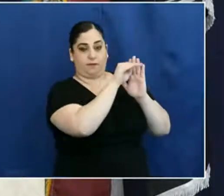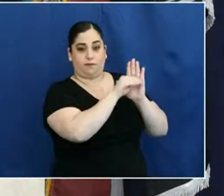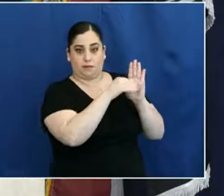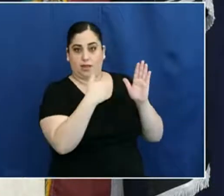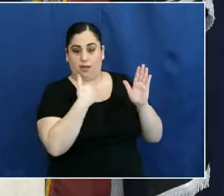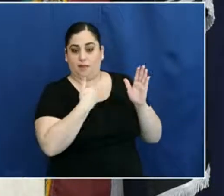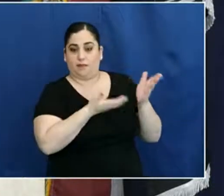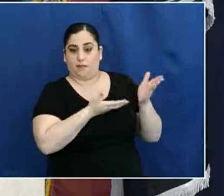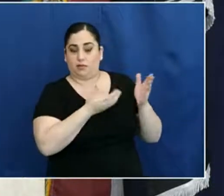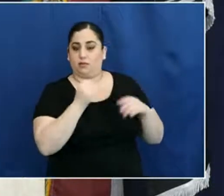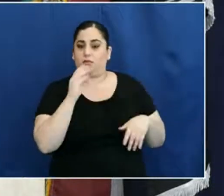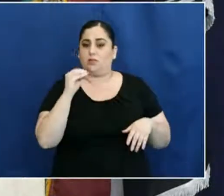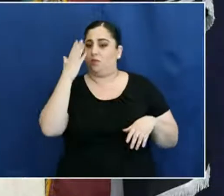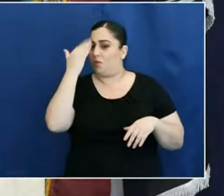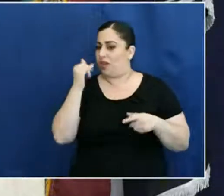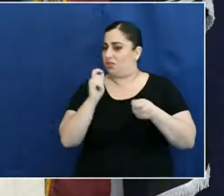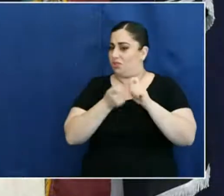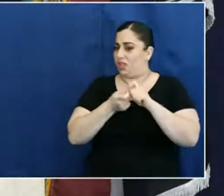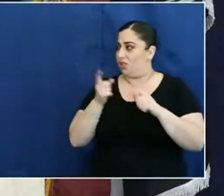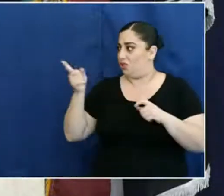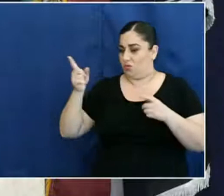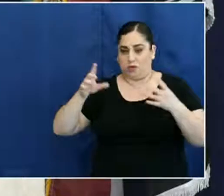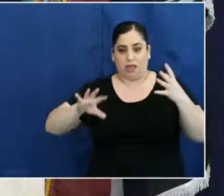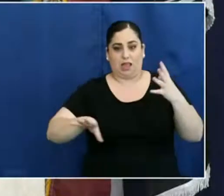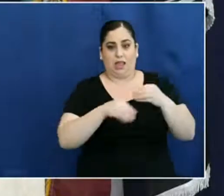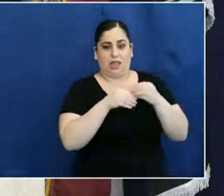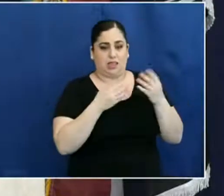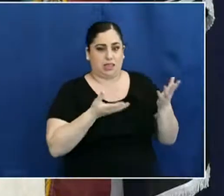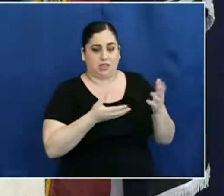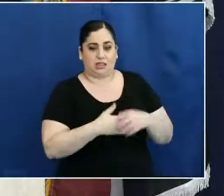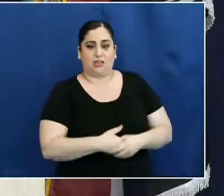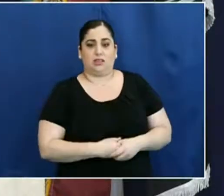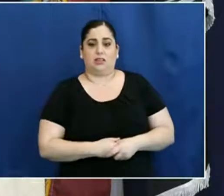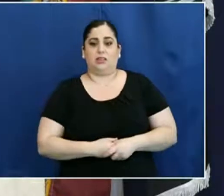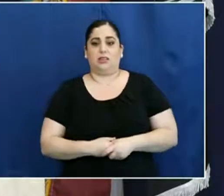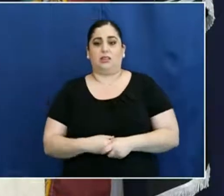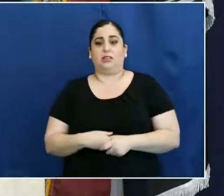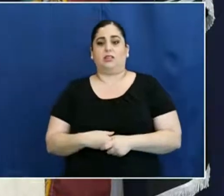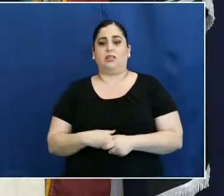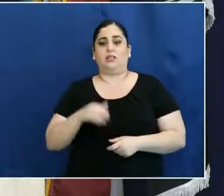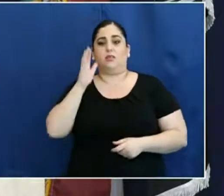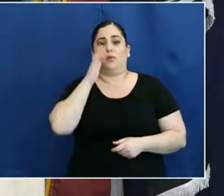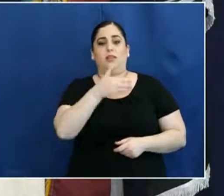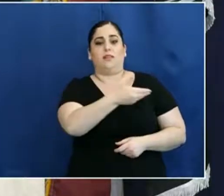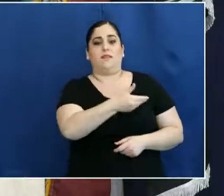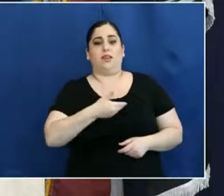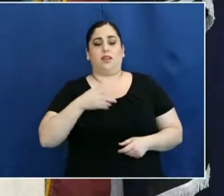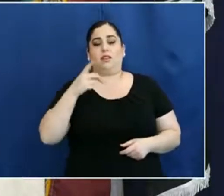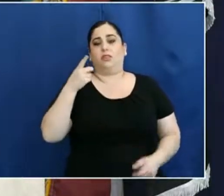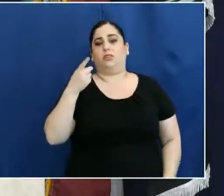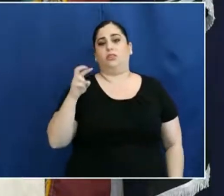of adding these additional underlying conditions? I'll have Dr. Wooten speak to that.